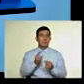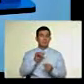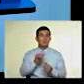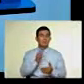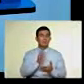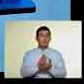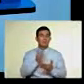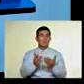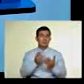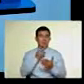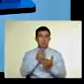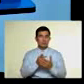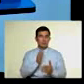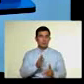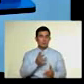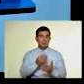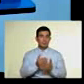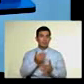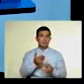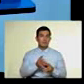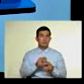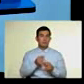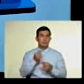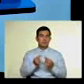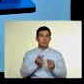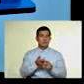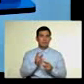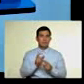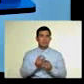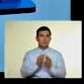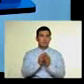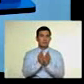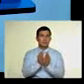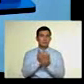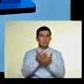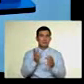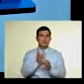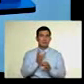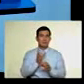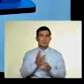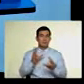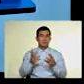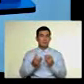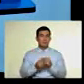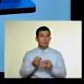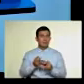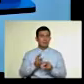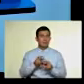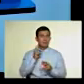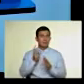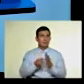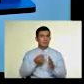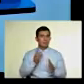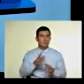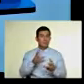ekanligini ko'rsangiz, uning butunlay mayda jonivorlarning chig'anog'i va suyaklardan iborat ekanligini,